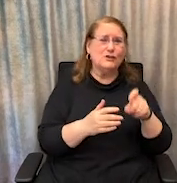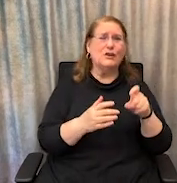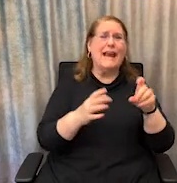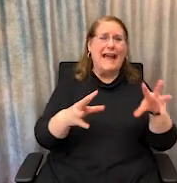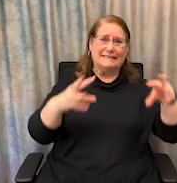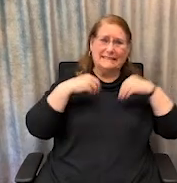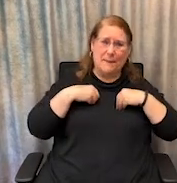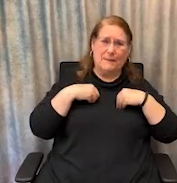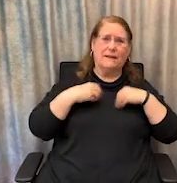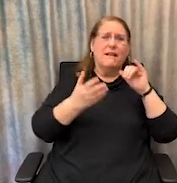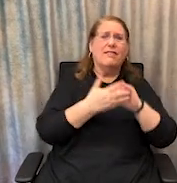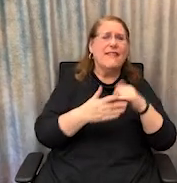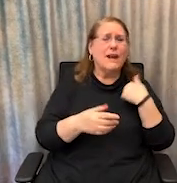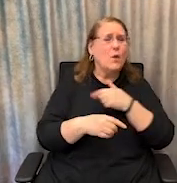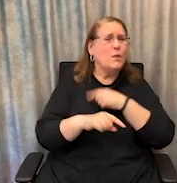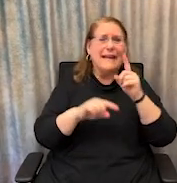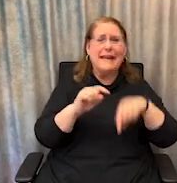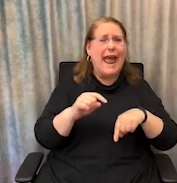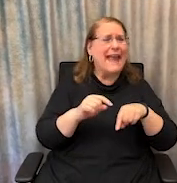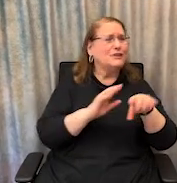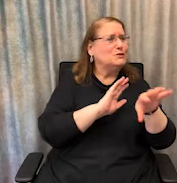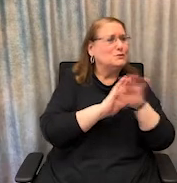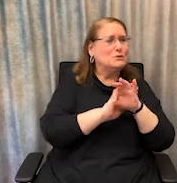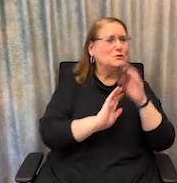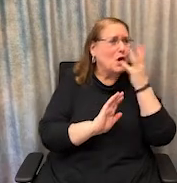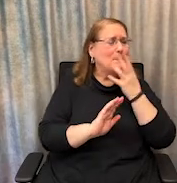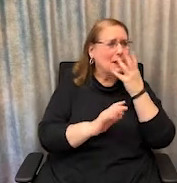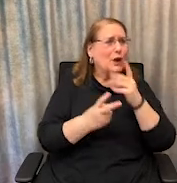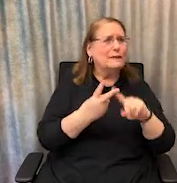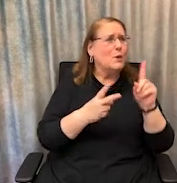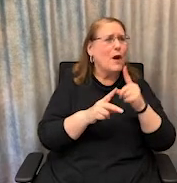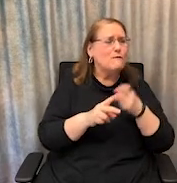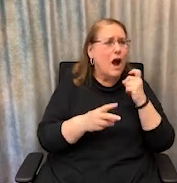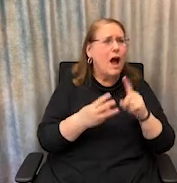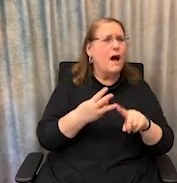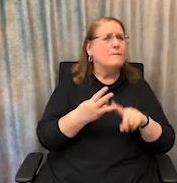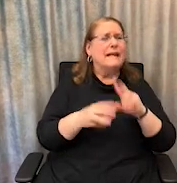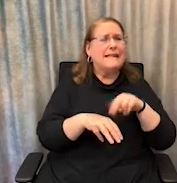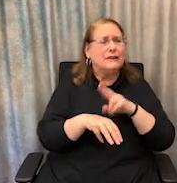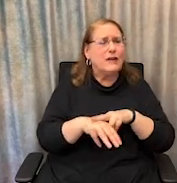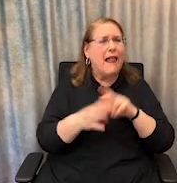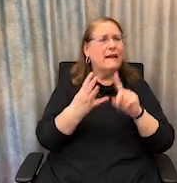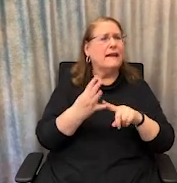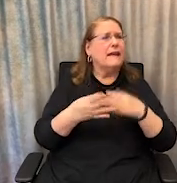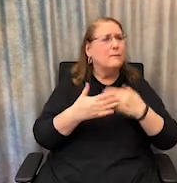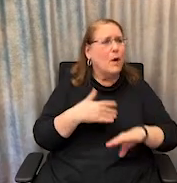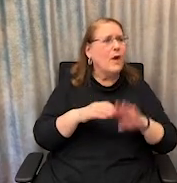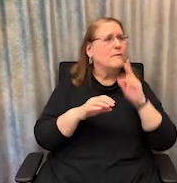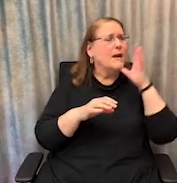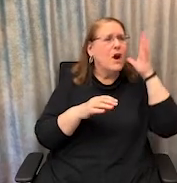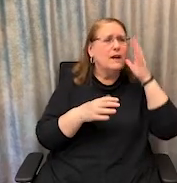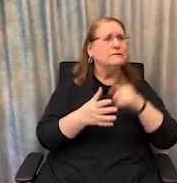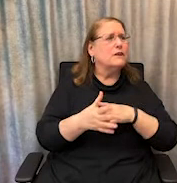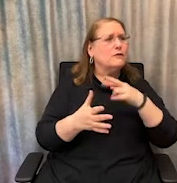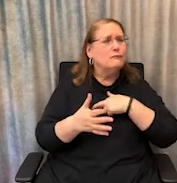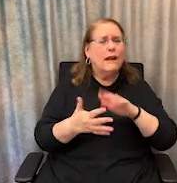we should accept the fact that none of us can choose our origin or appearance or nationality or place of birth or name or whatever, because